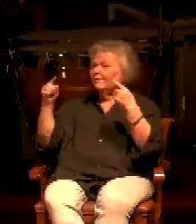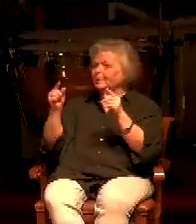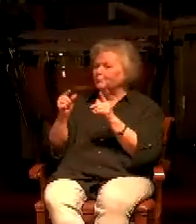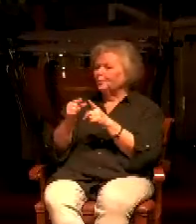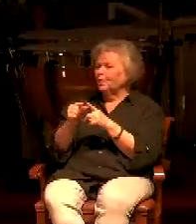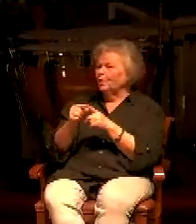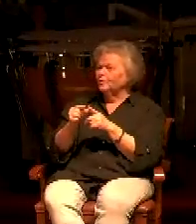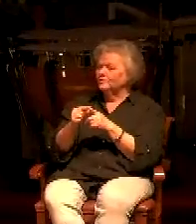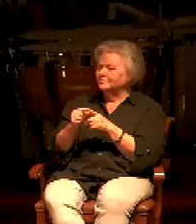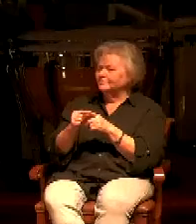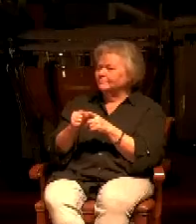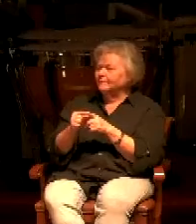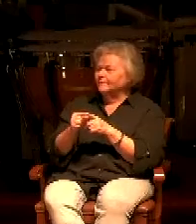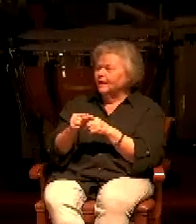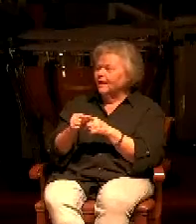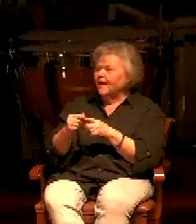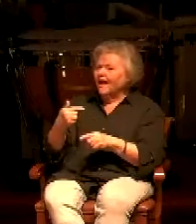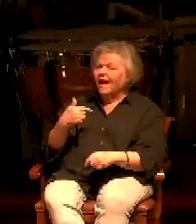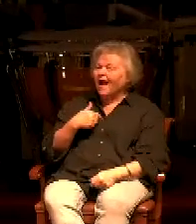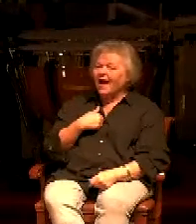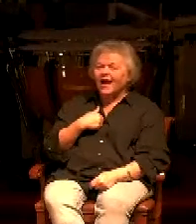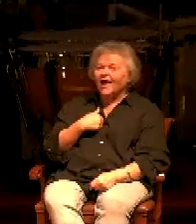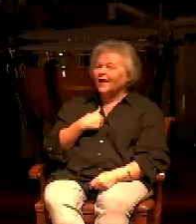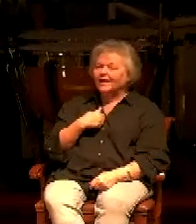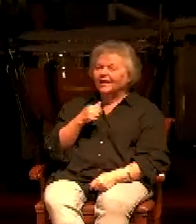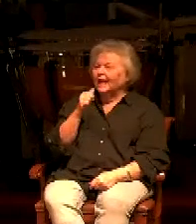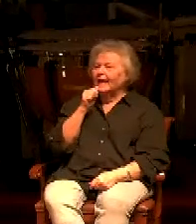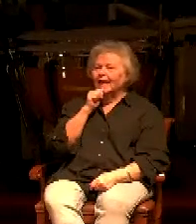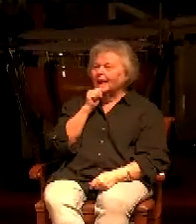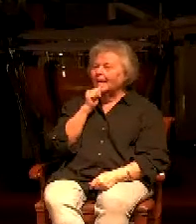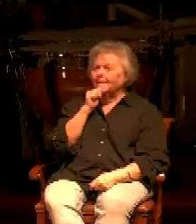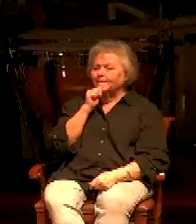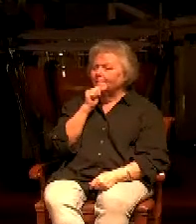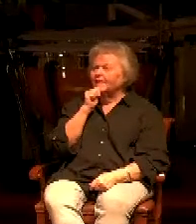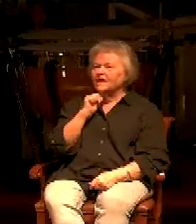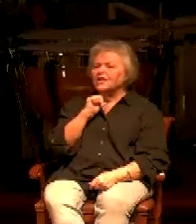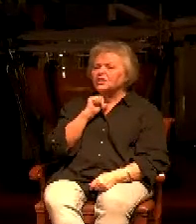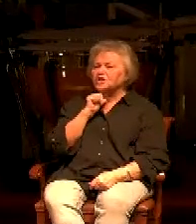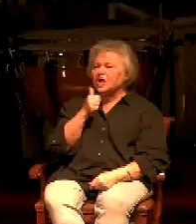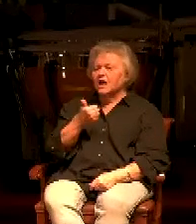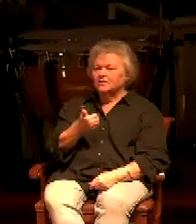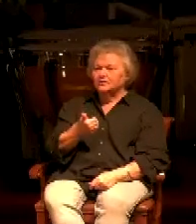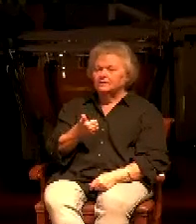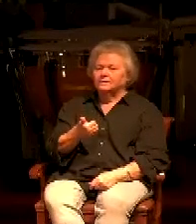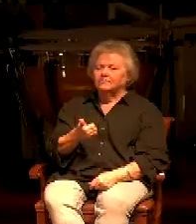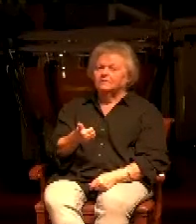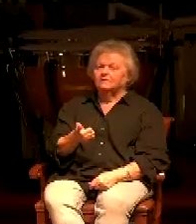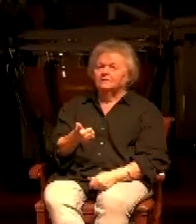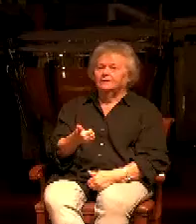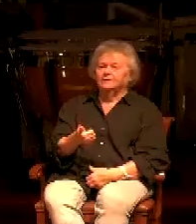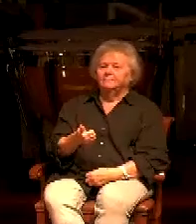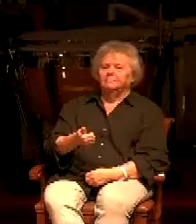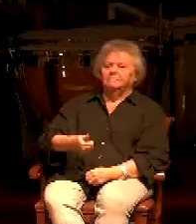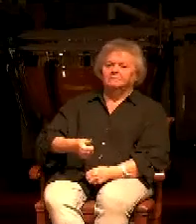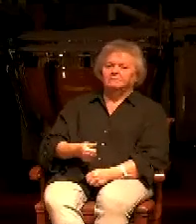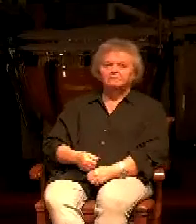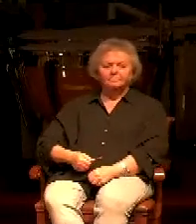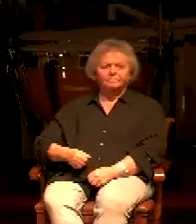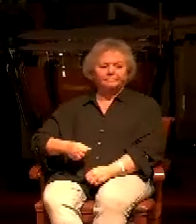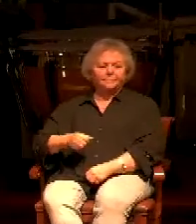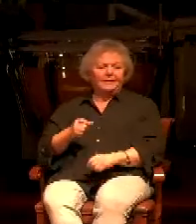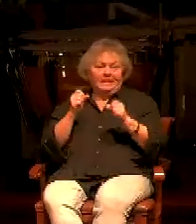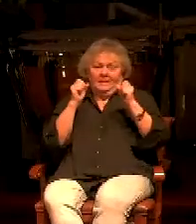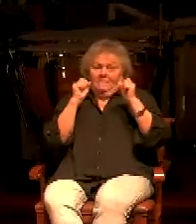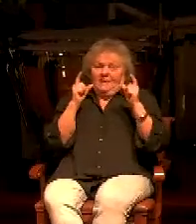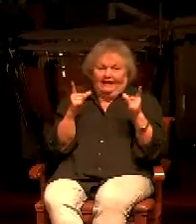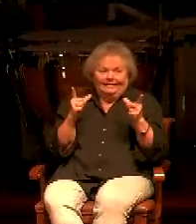three denials, I am not. Isn't it amazing that